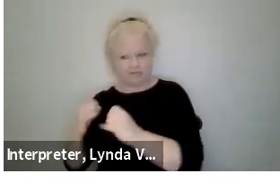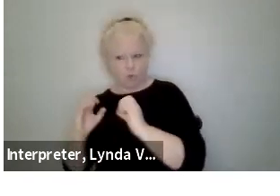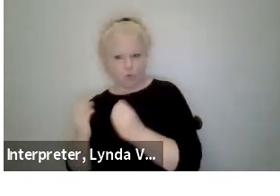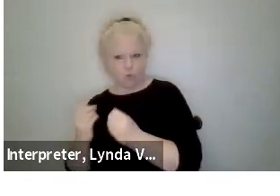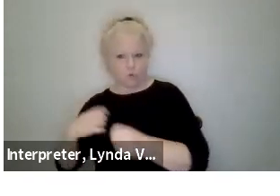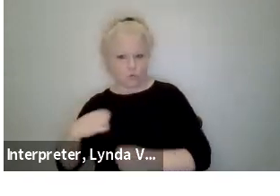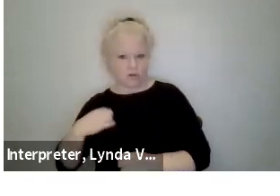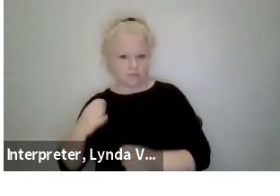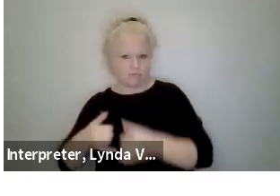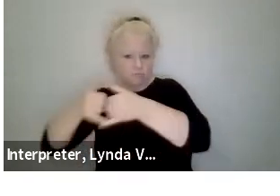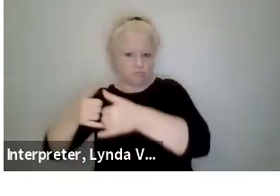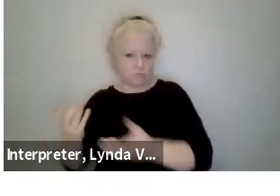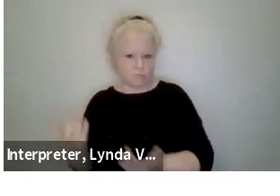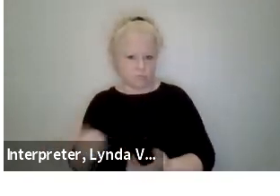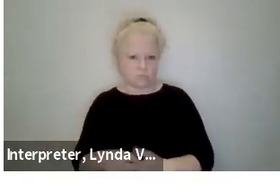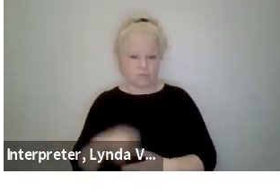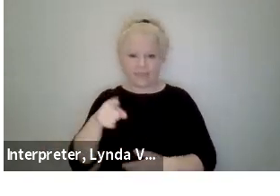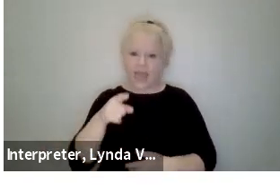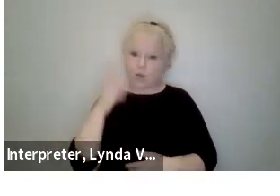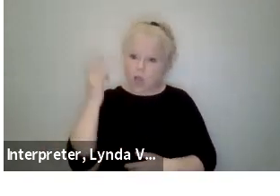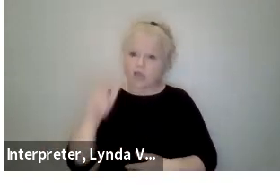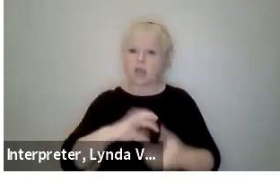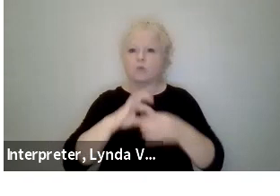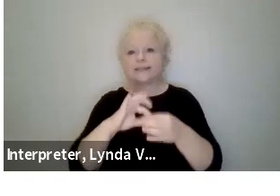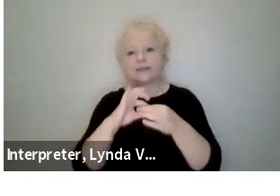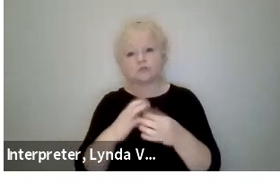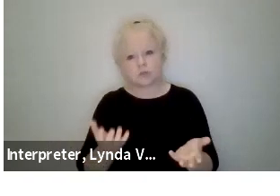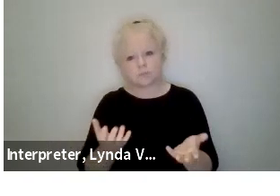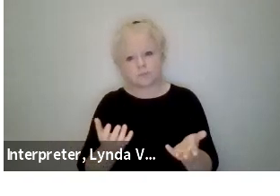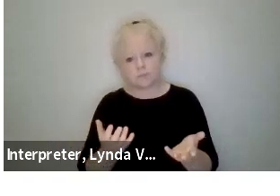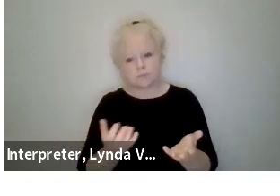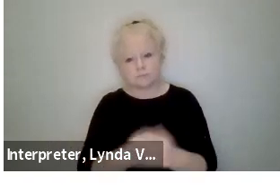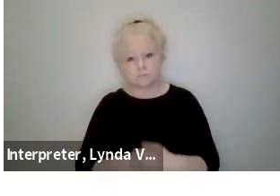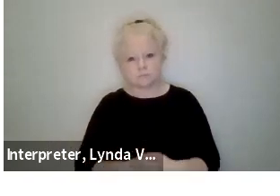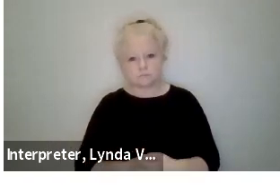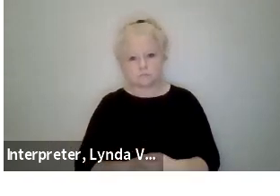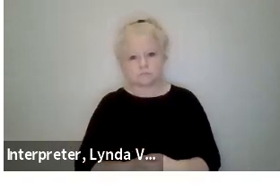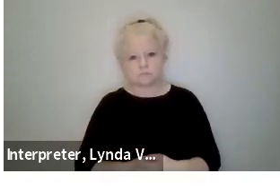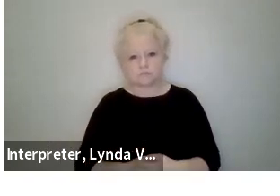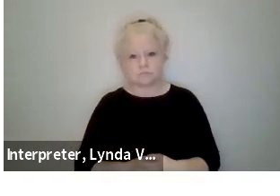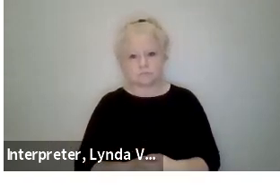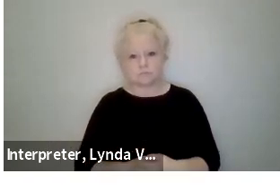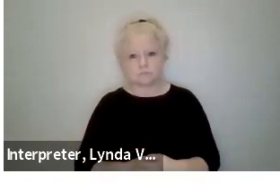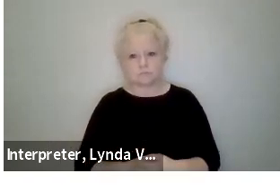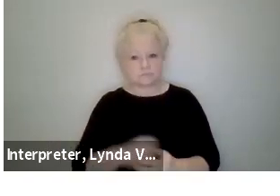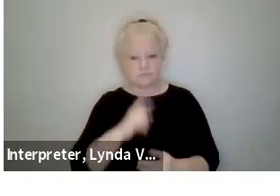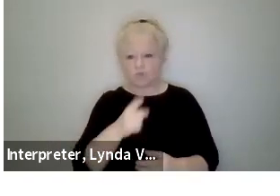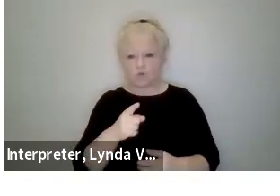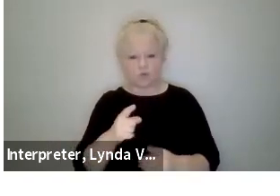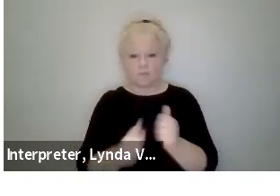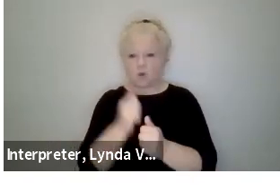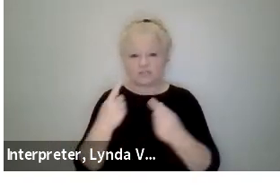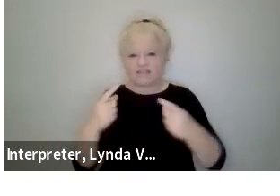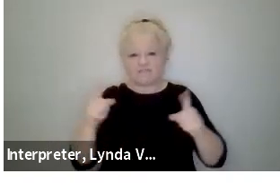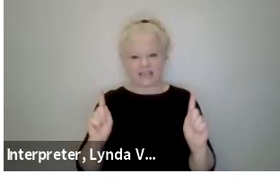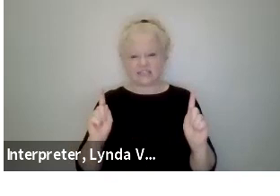just goes to show it's because of that relationship. And it's just that really has been the most